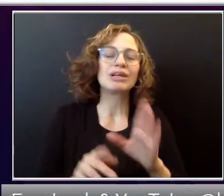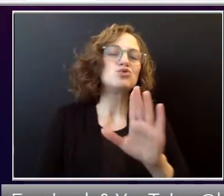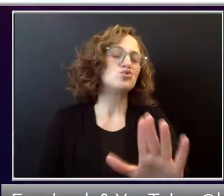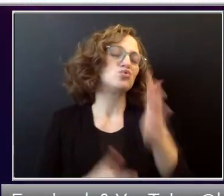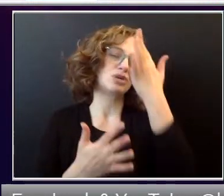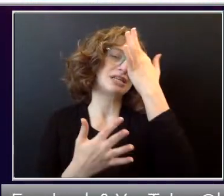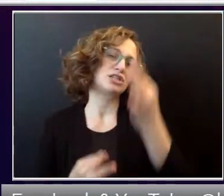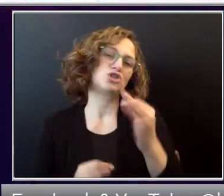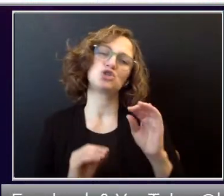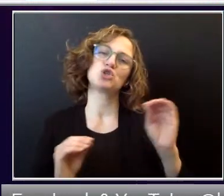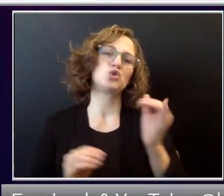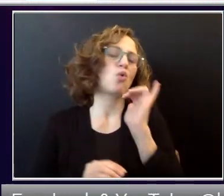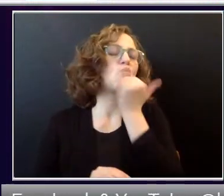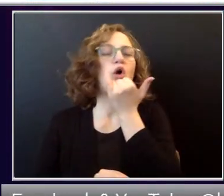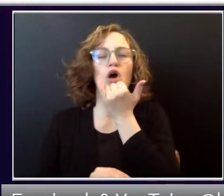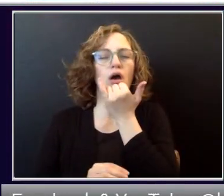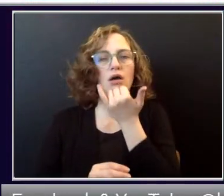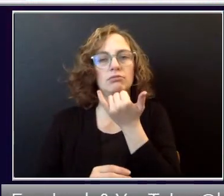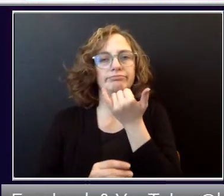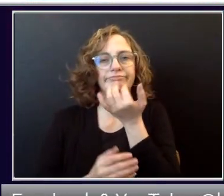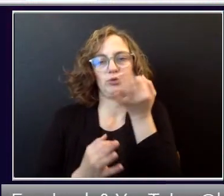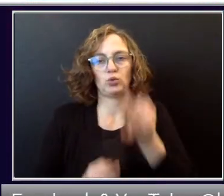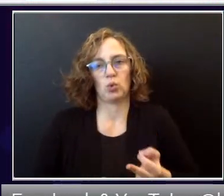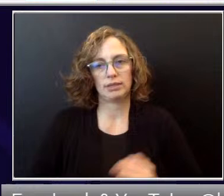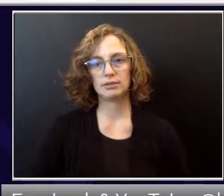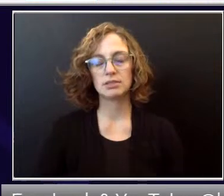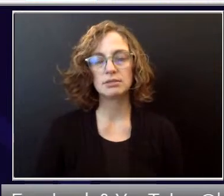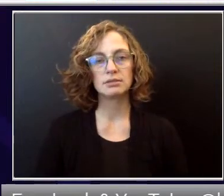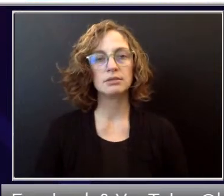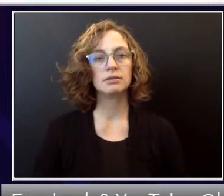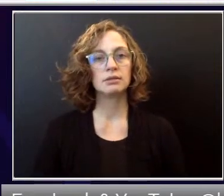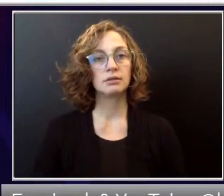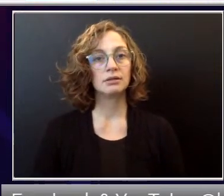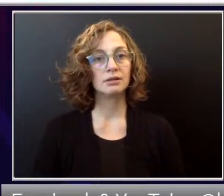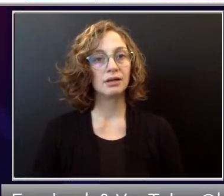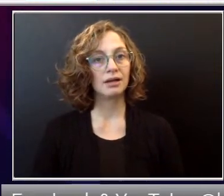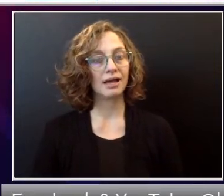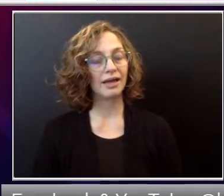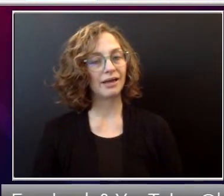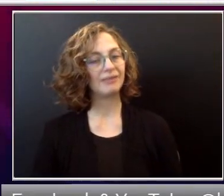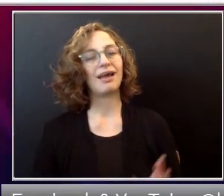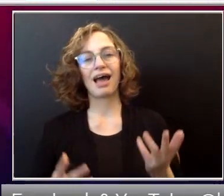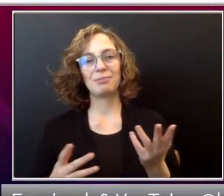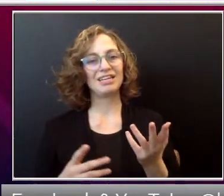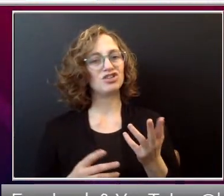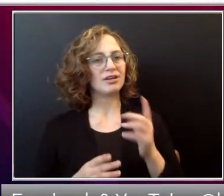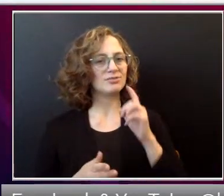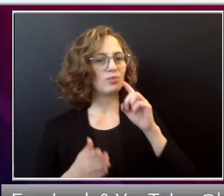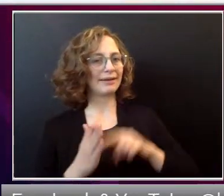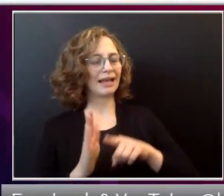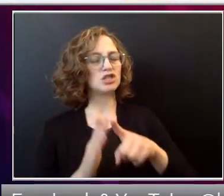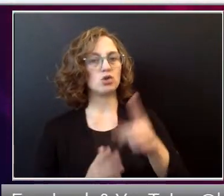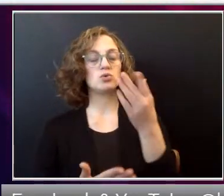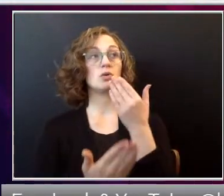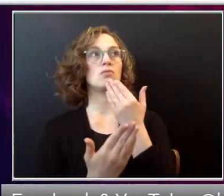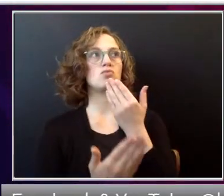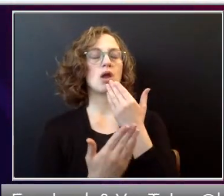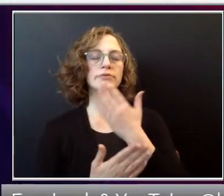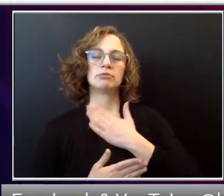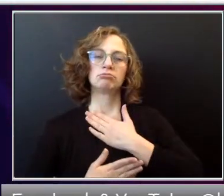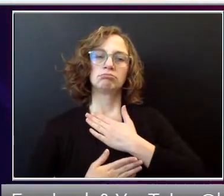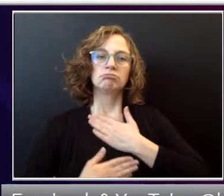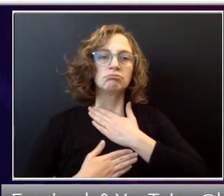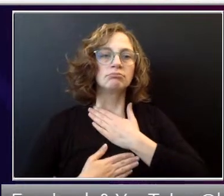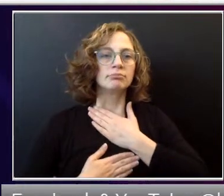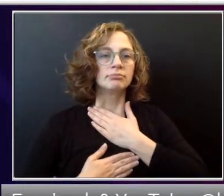And I think the fact that you show such gratitude, and that a program like this exists